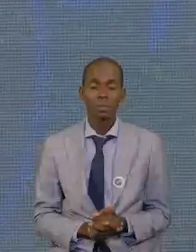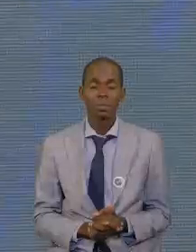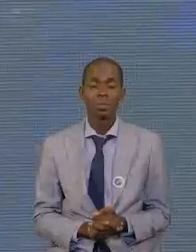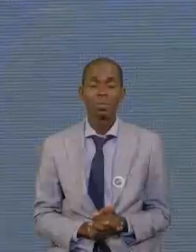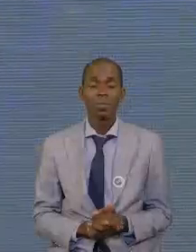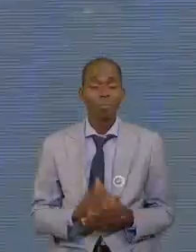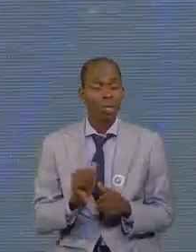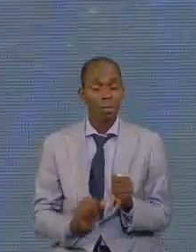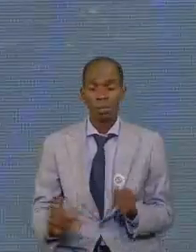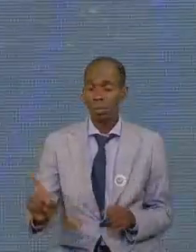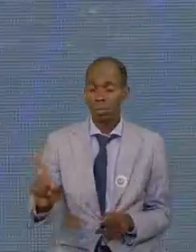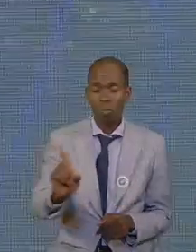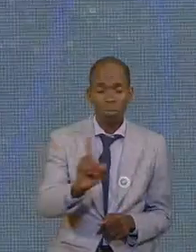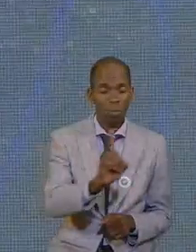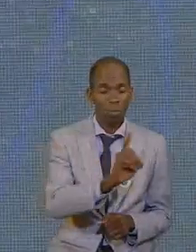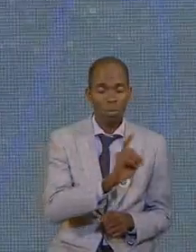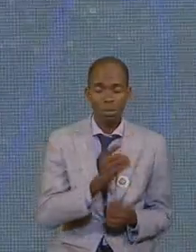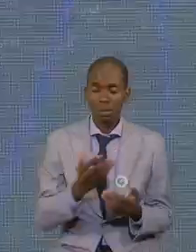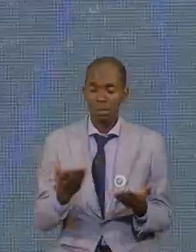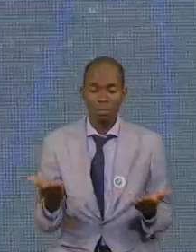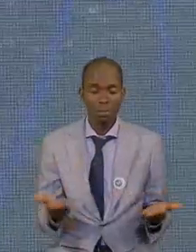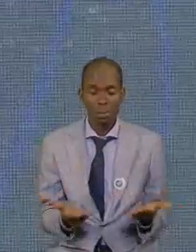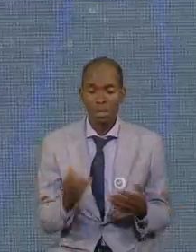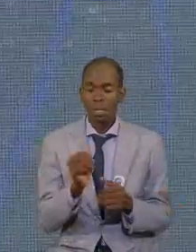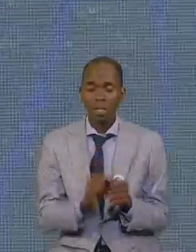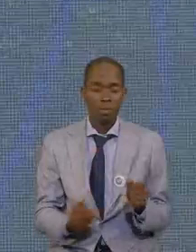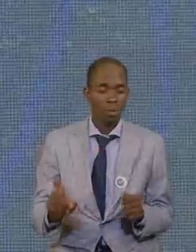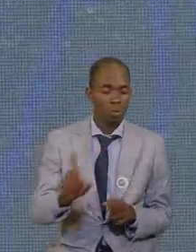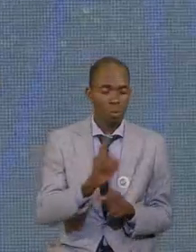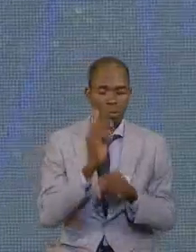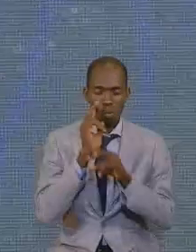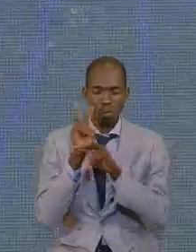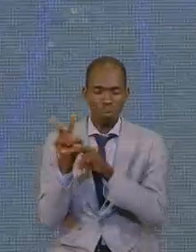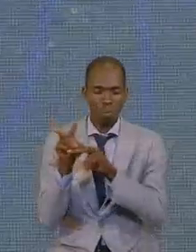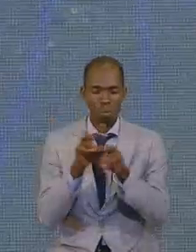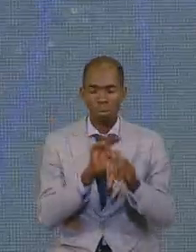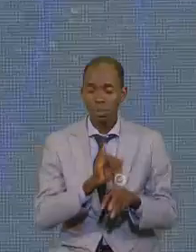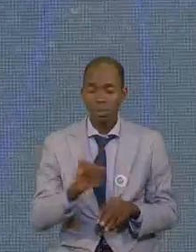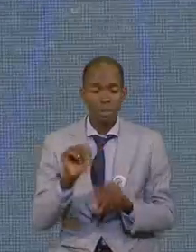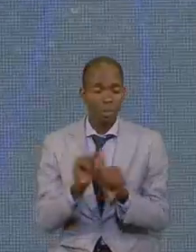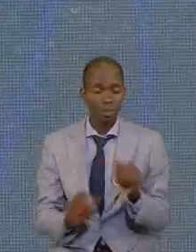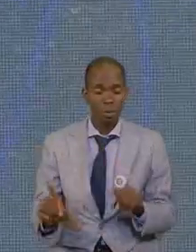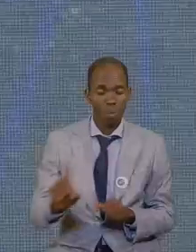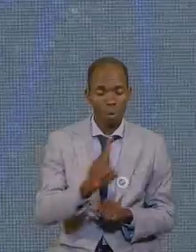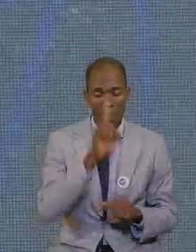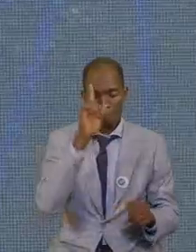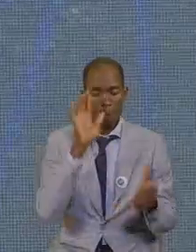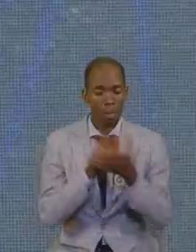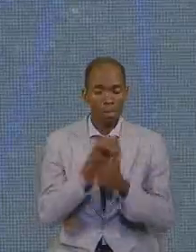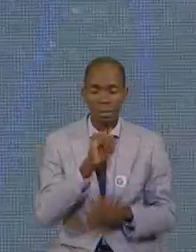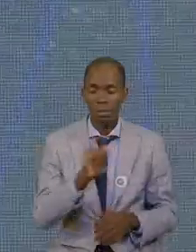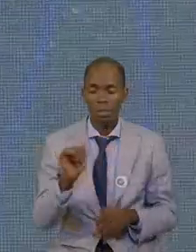Everyone hearing, everyone listening, everyone believing,